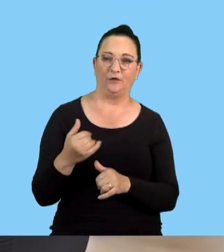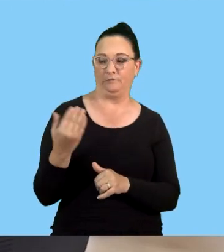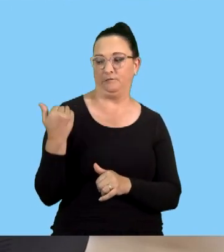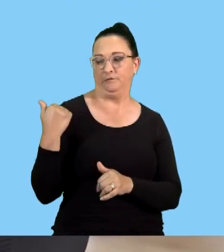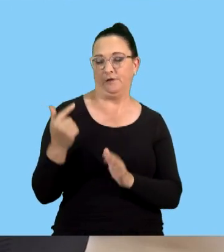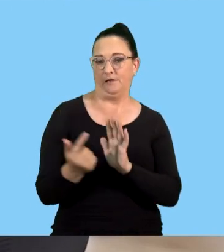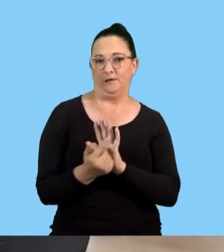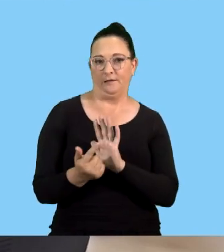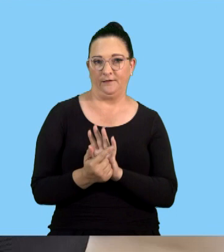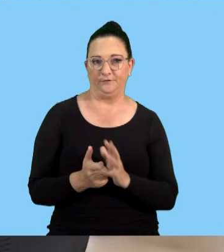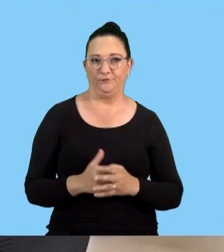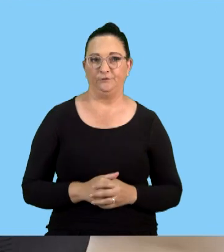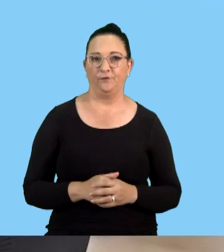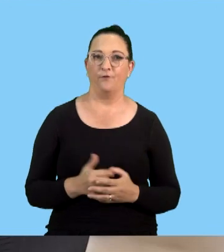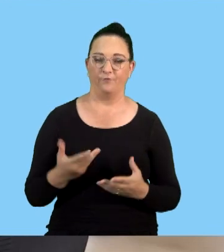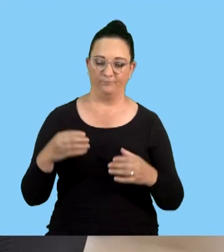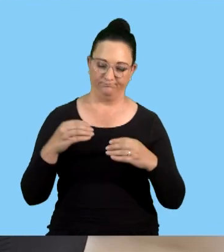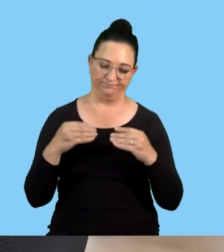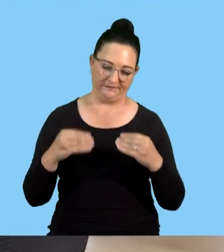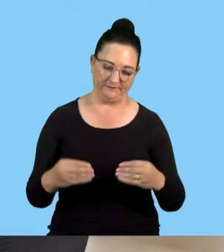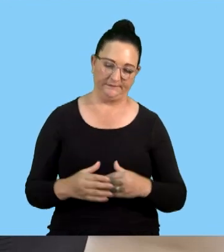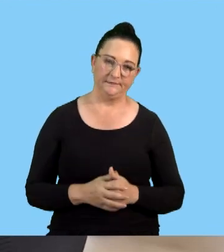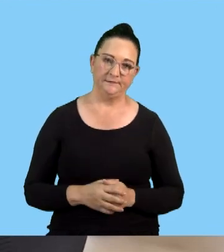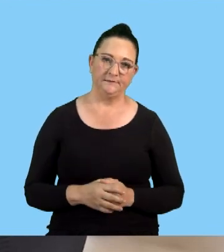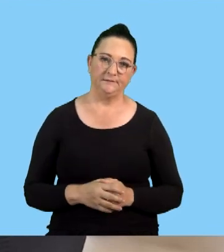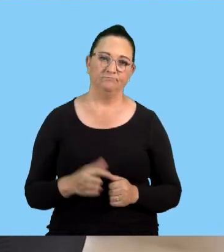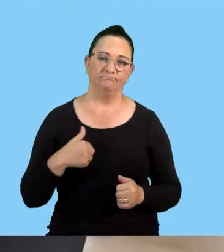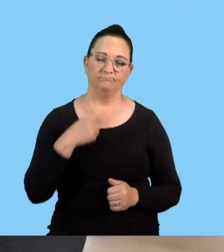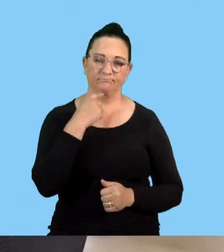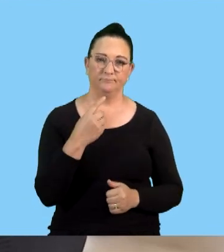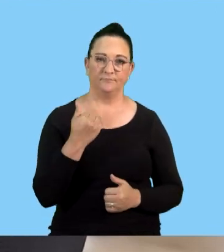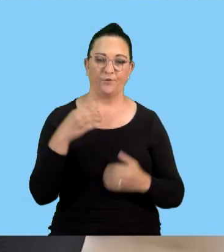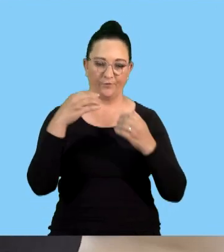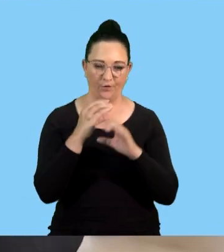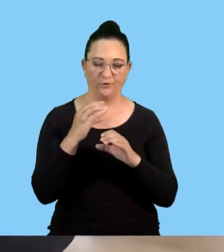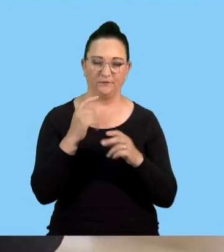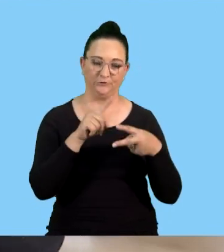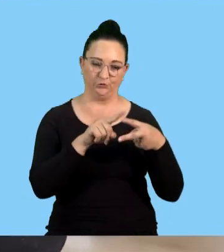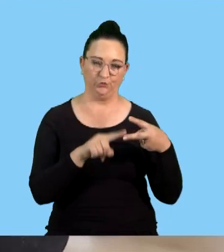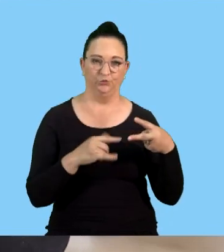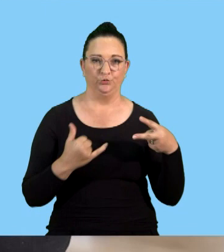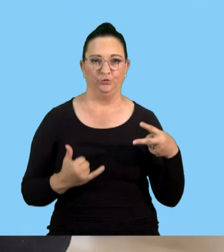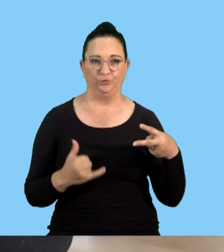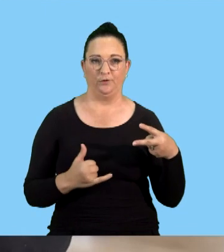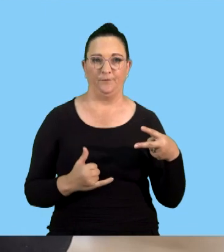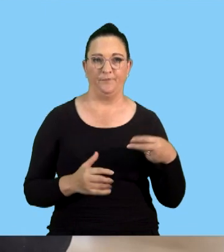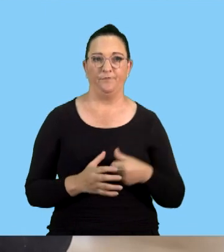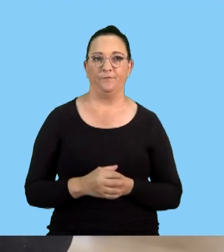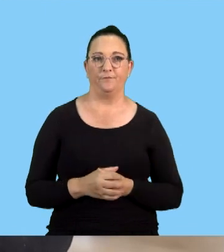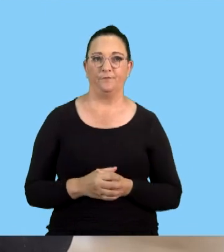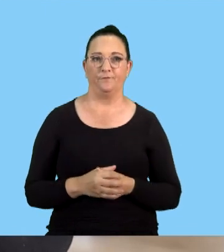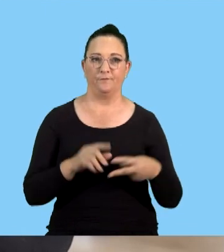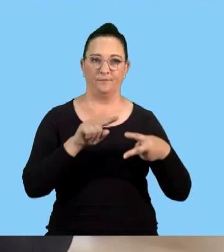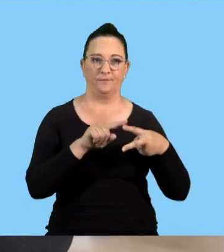recent legislations on businesses. So, like I've mentioned, we're focusing on only two legislation for